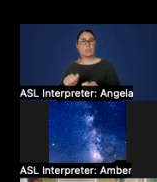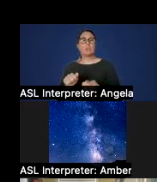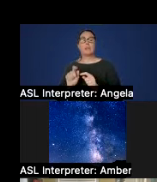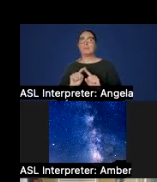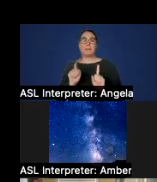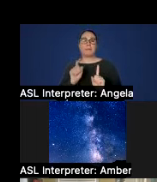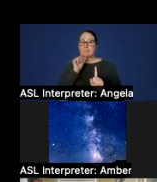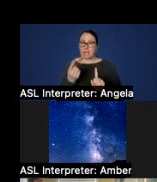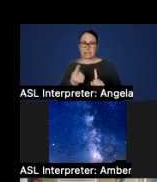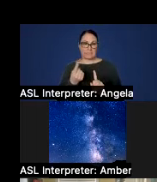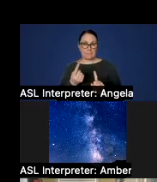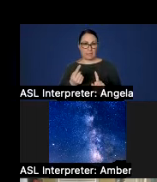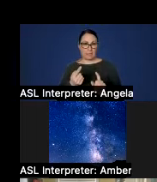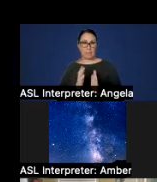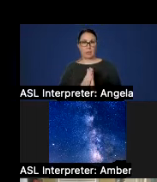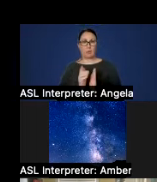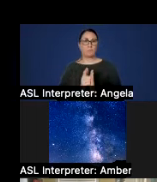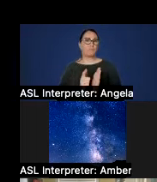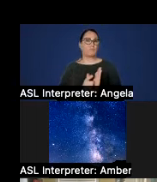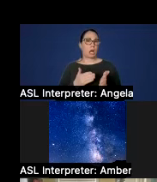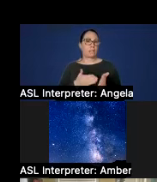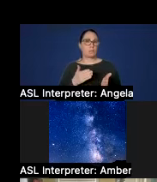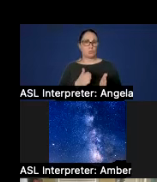something that a prosecutor's office would